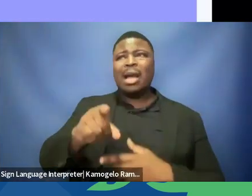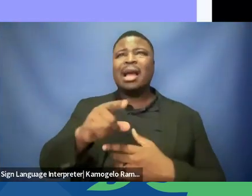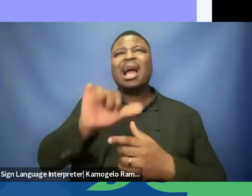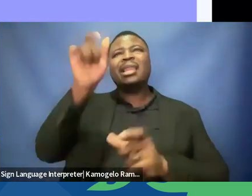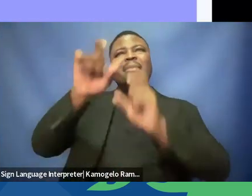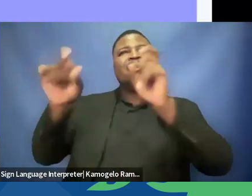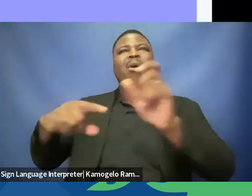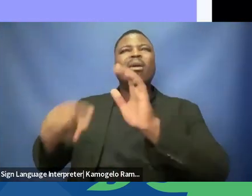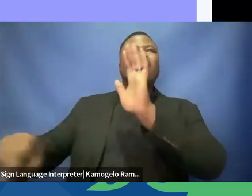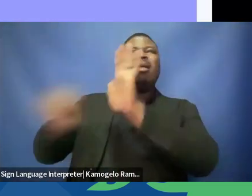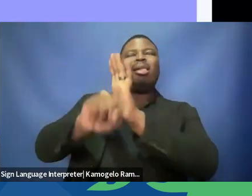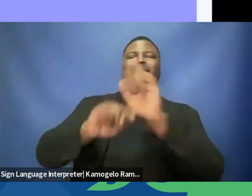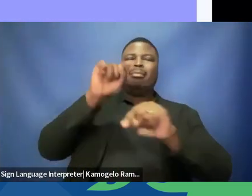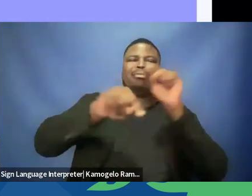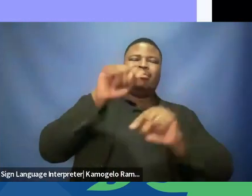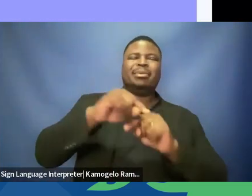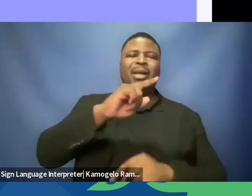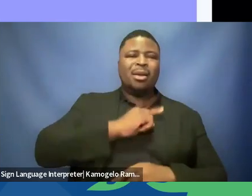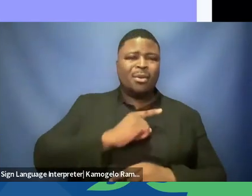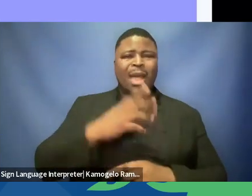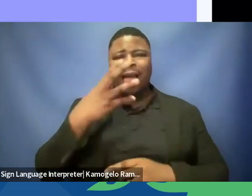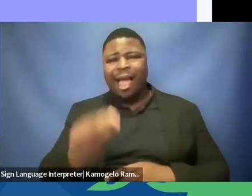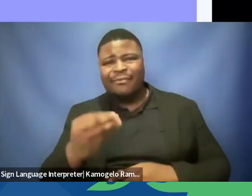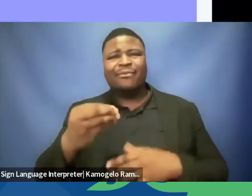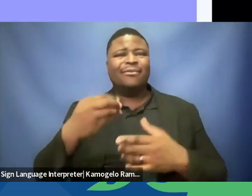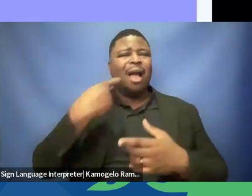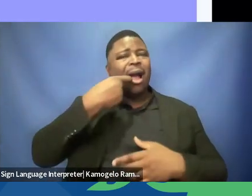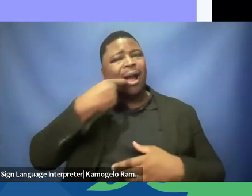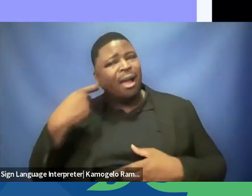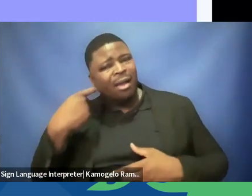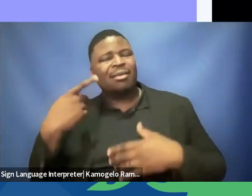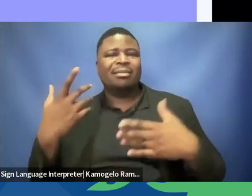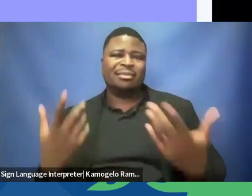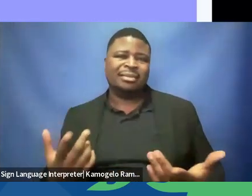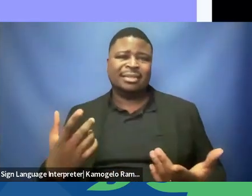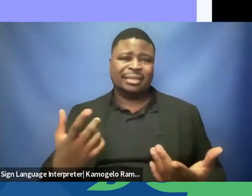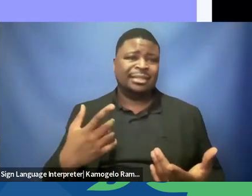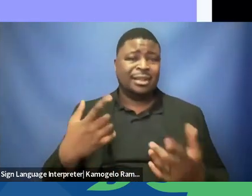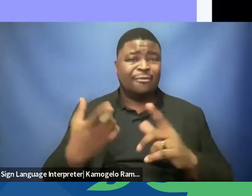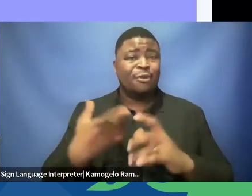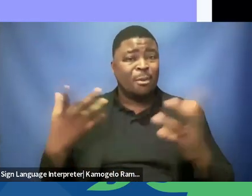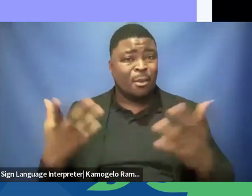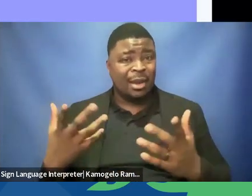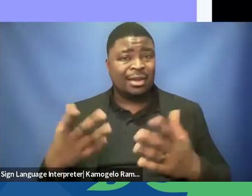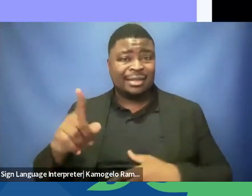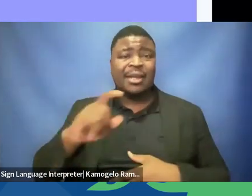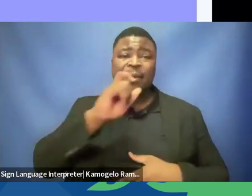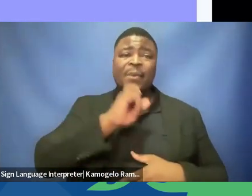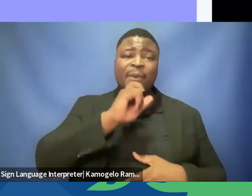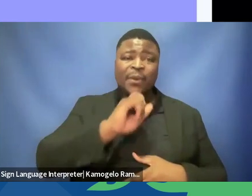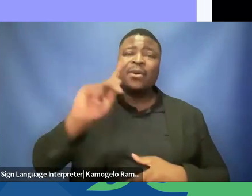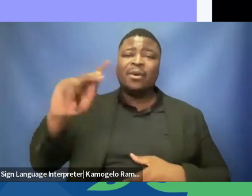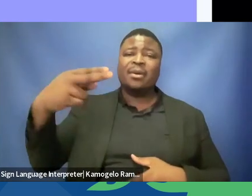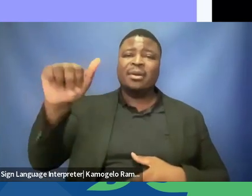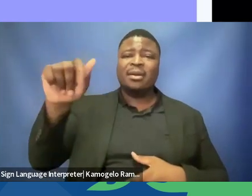yes, with a lot of them having psychosis, substance induced, which came from the use of cat. We already